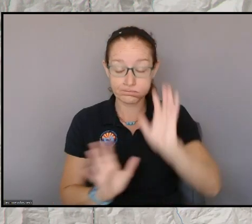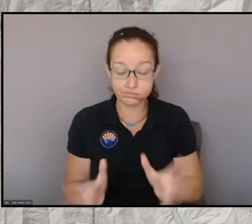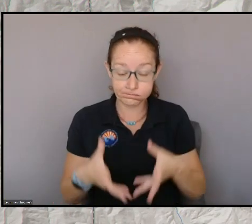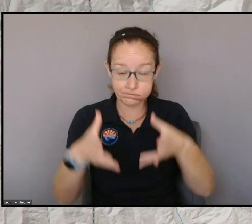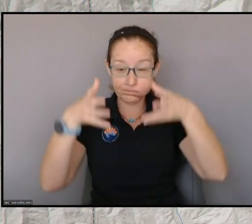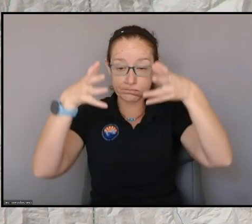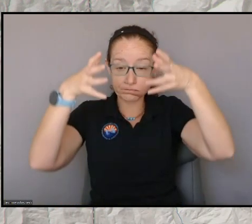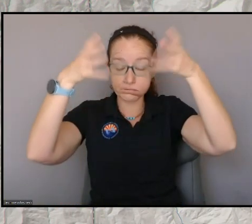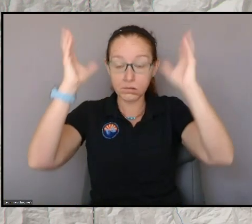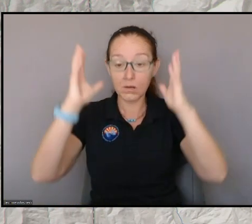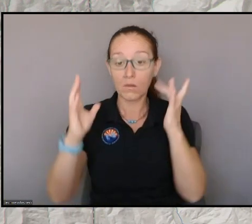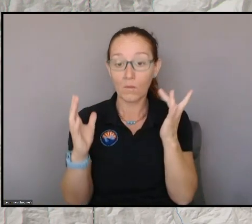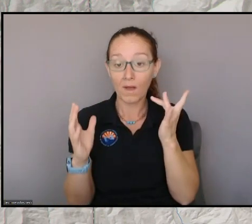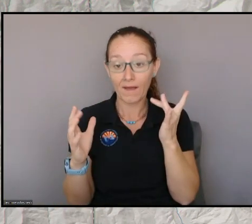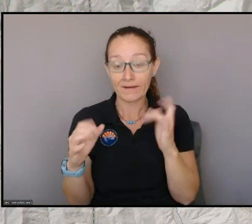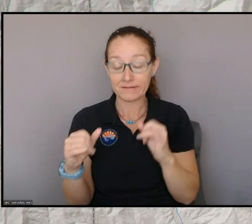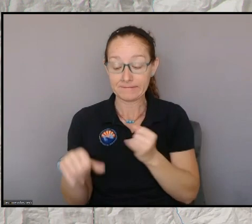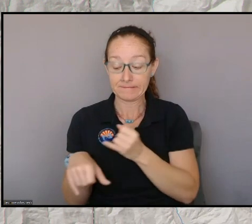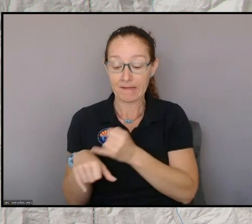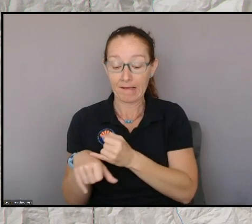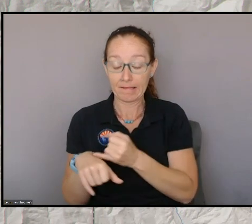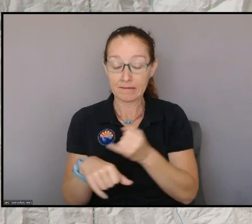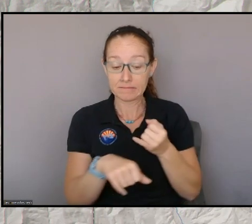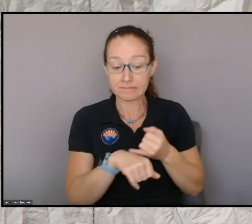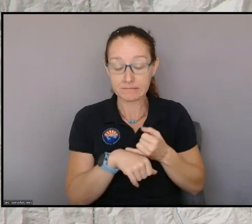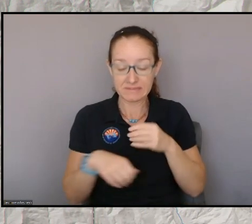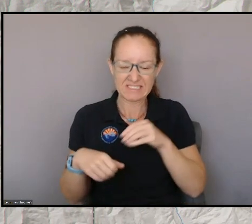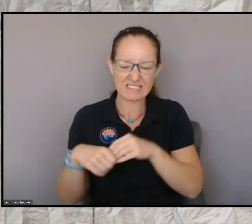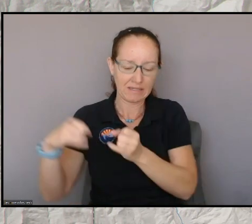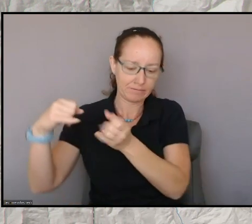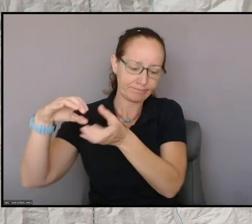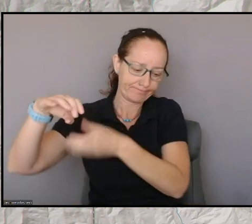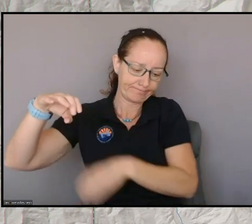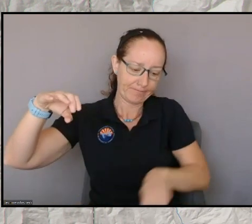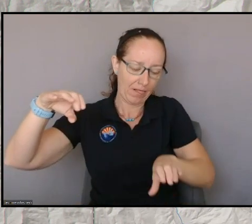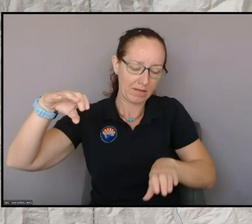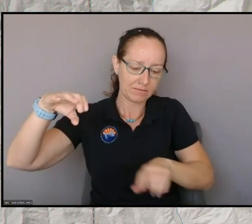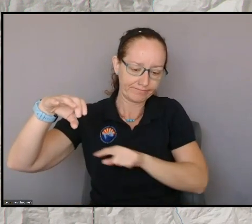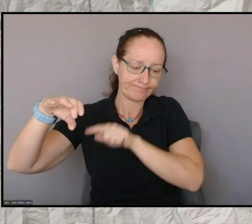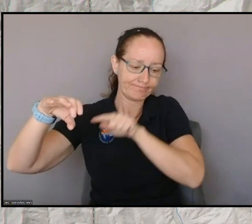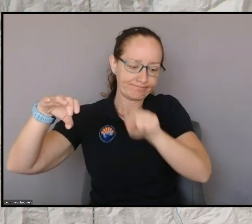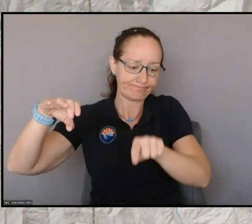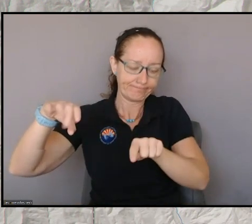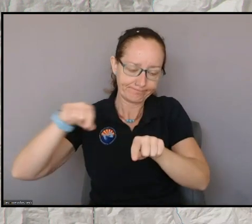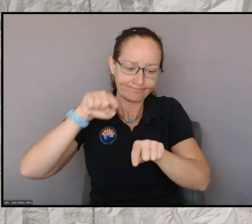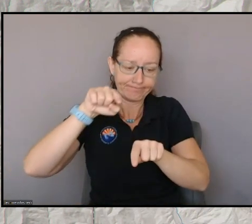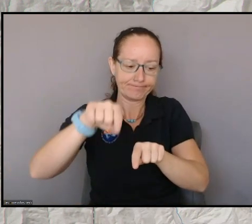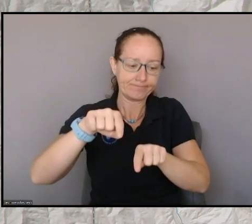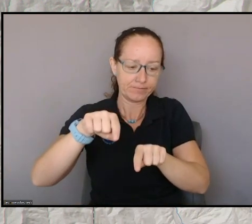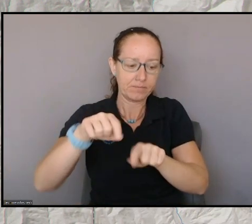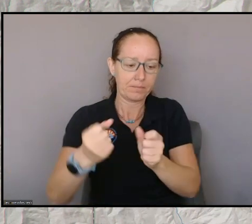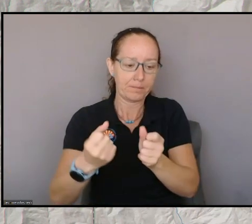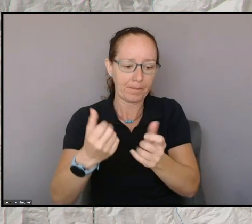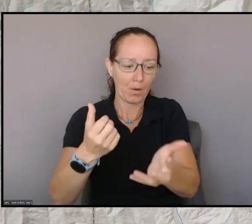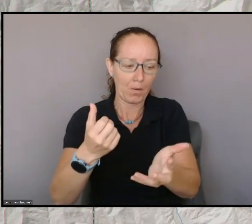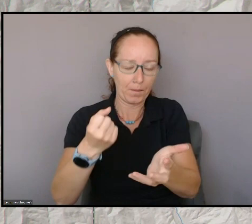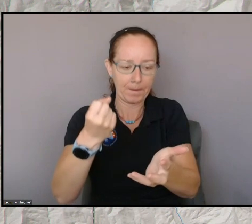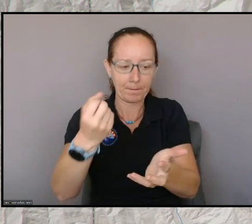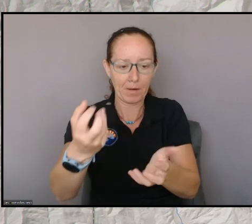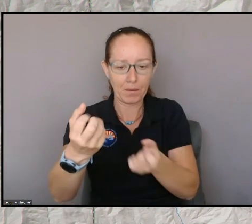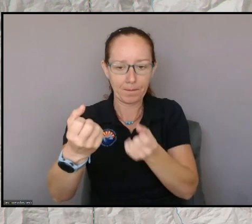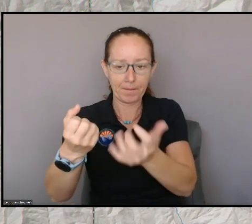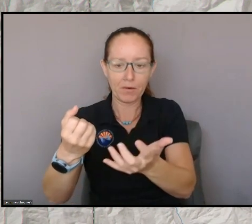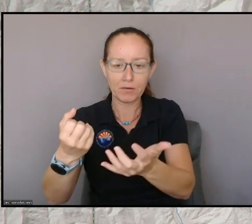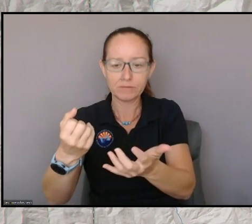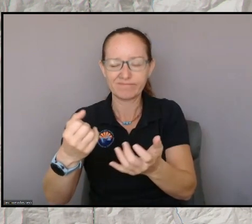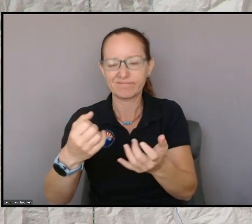those interior islands that were away from the control lines as the fire moved to the established control lines that we have.